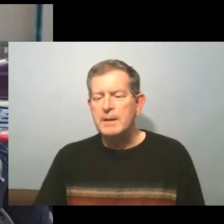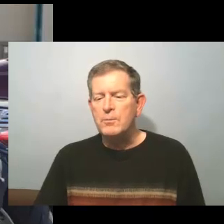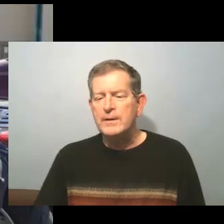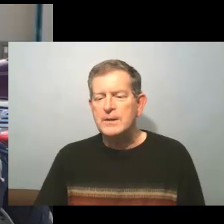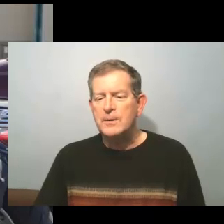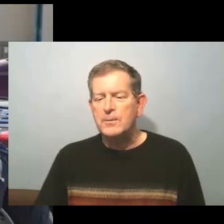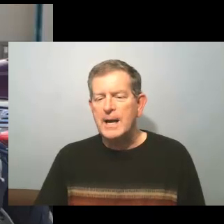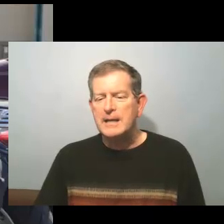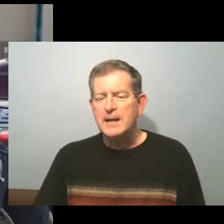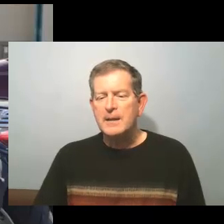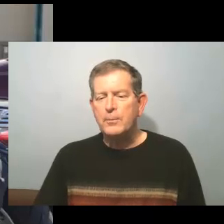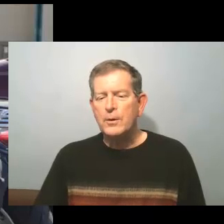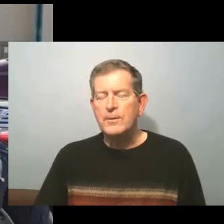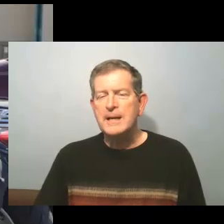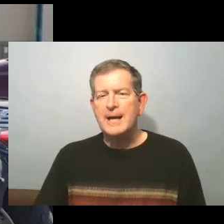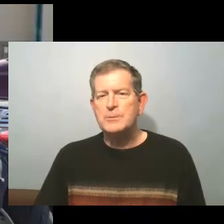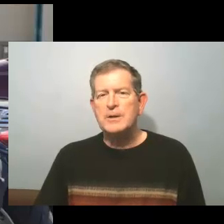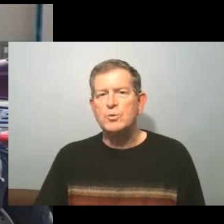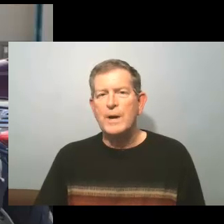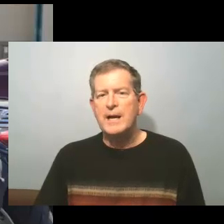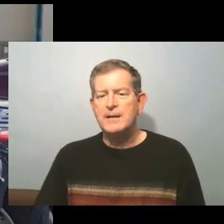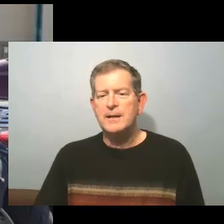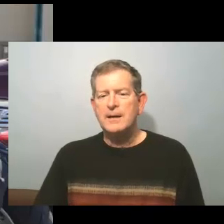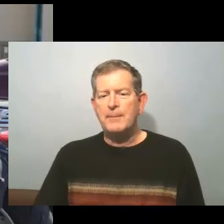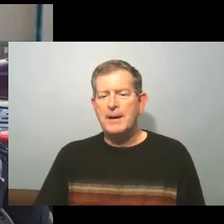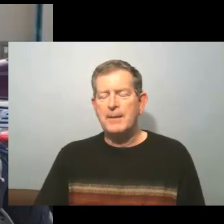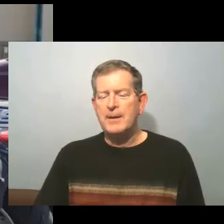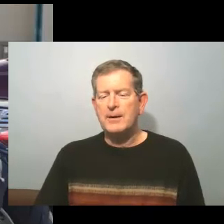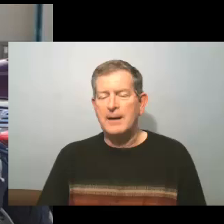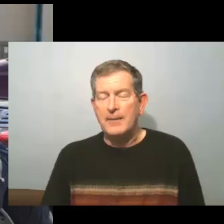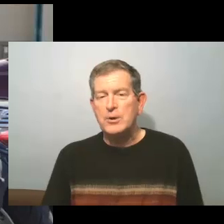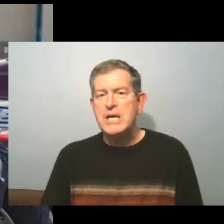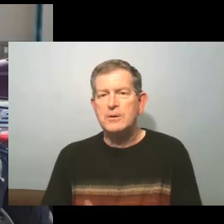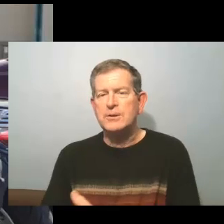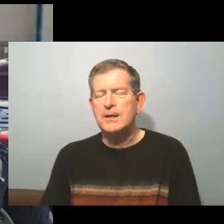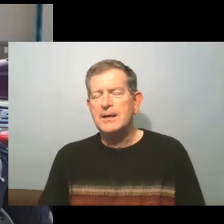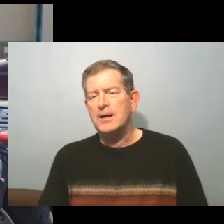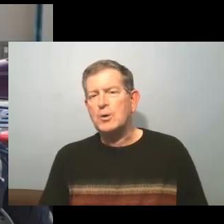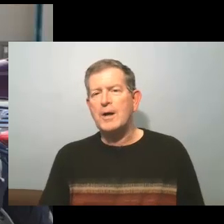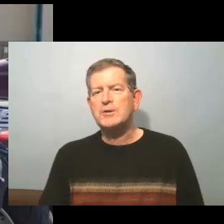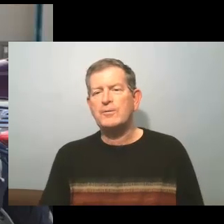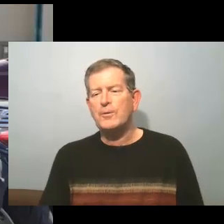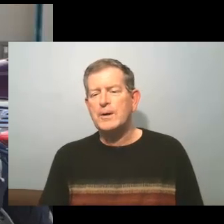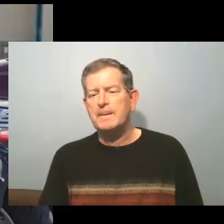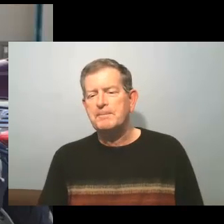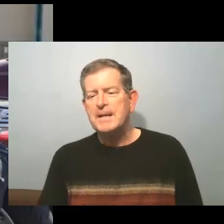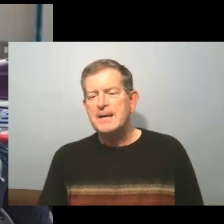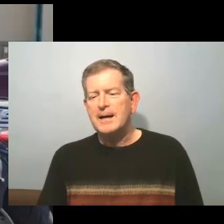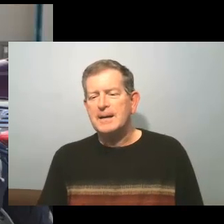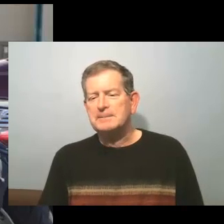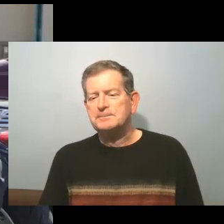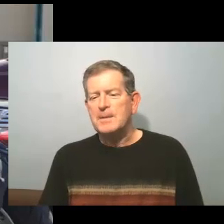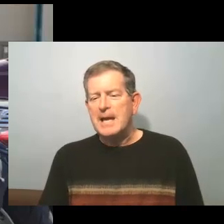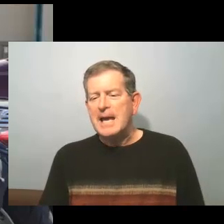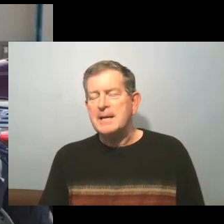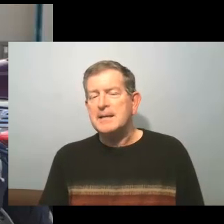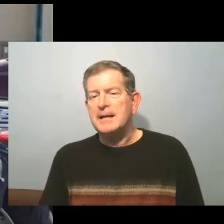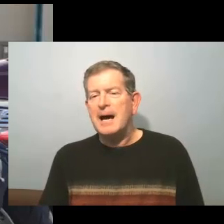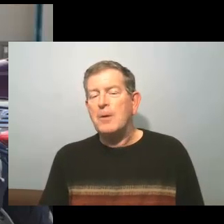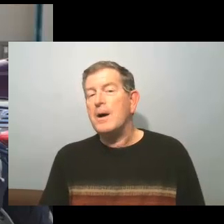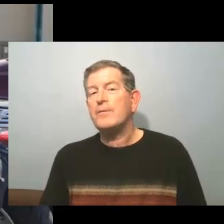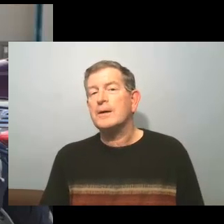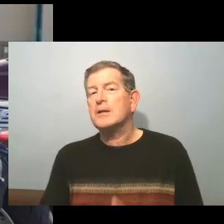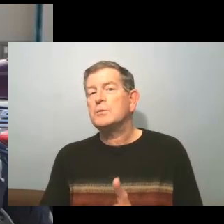is moving to the right. The poor green guys being dragged on their heels across the floor. And